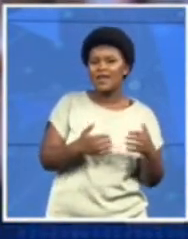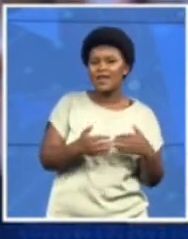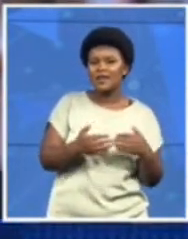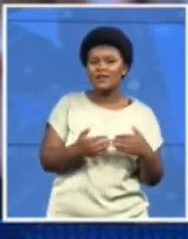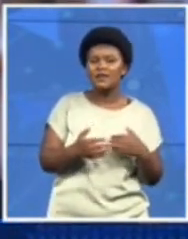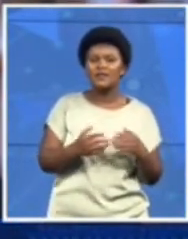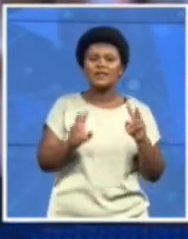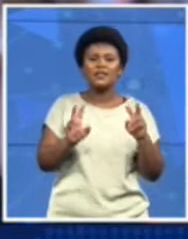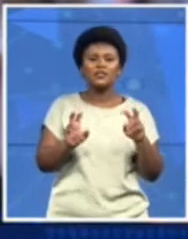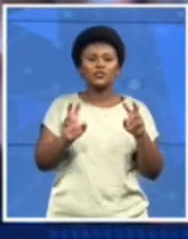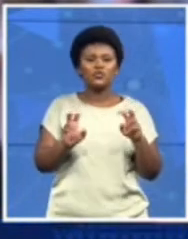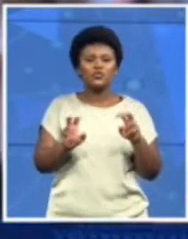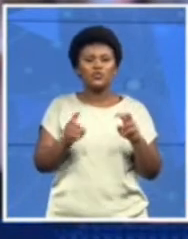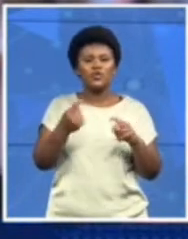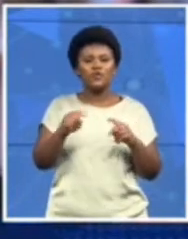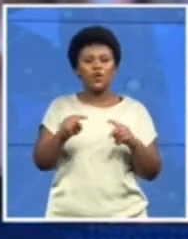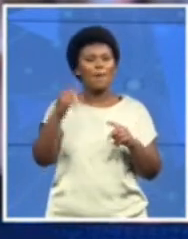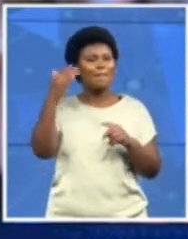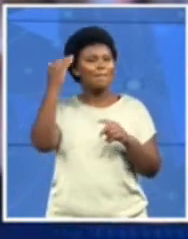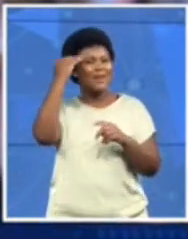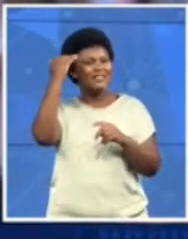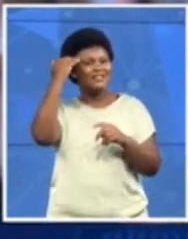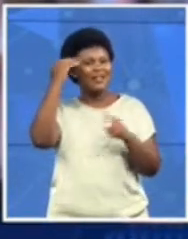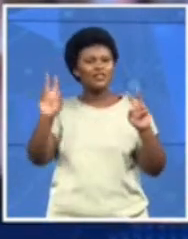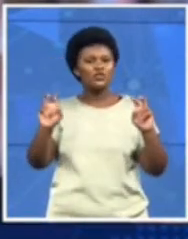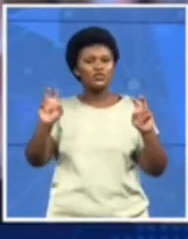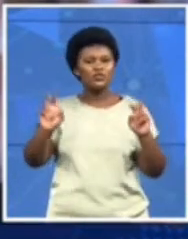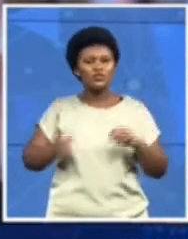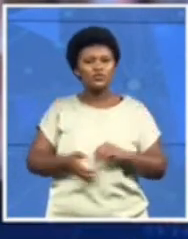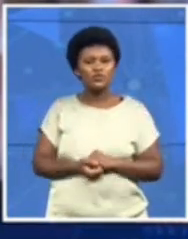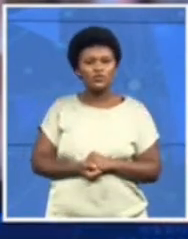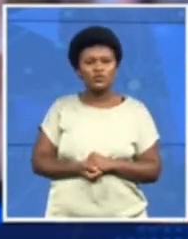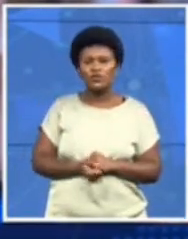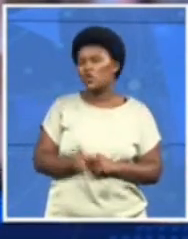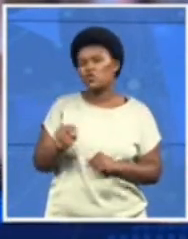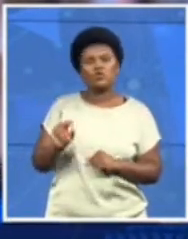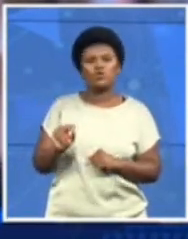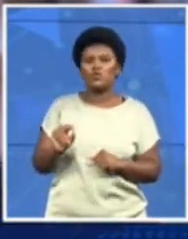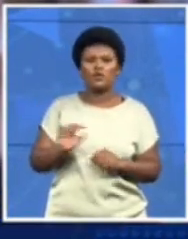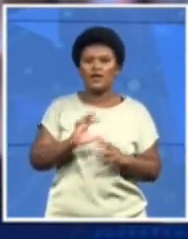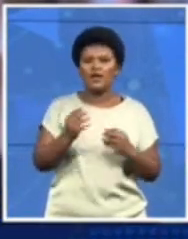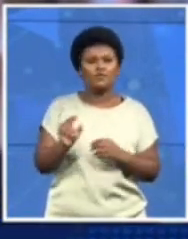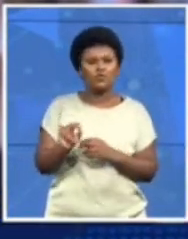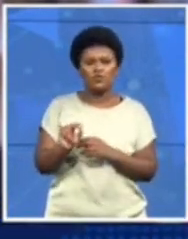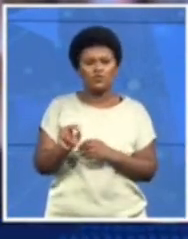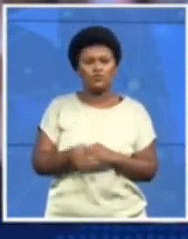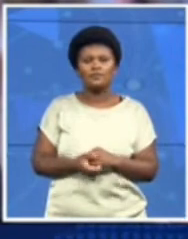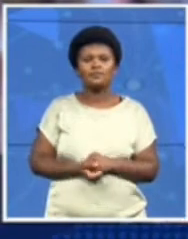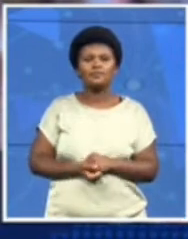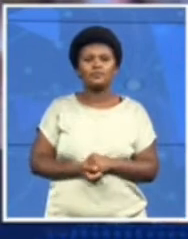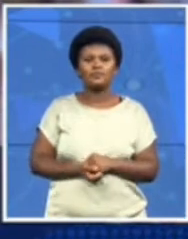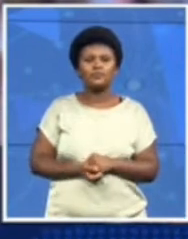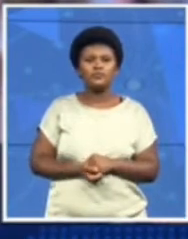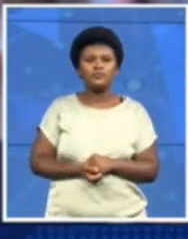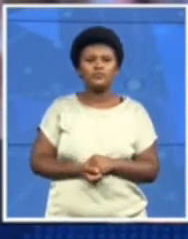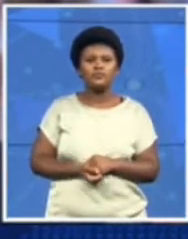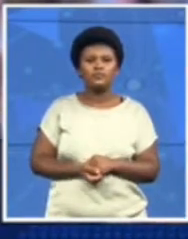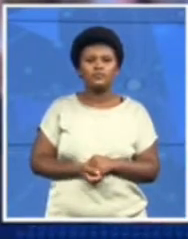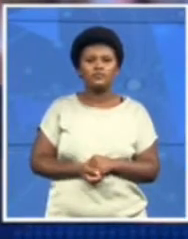at the moment? No, absolutely nothing. But has he expressed to you how he actually feels about his arrest?